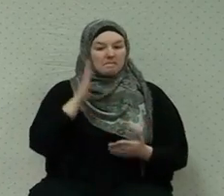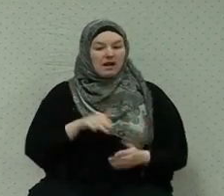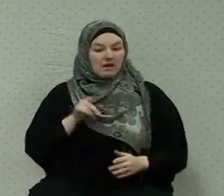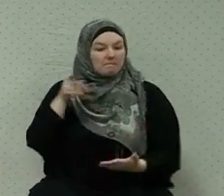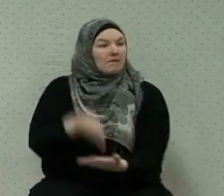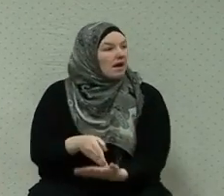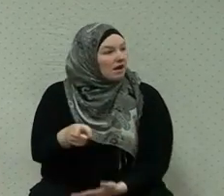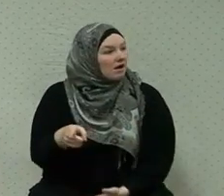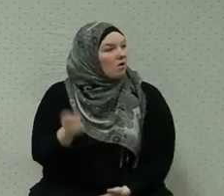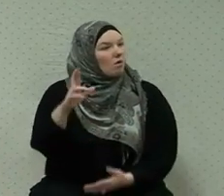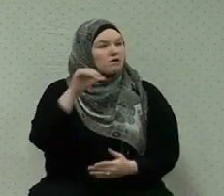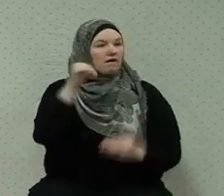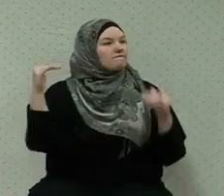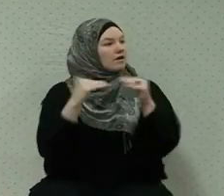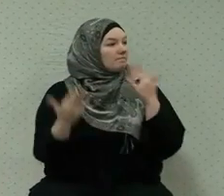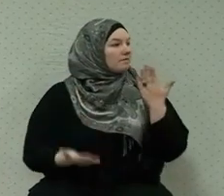them unjustly.